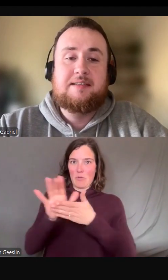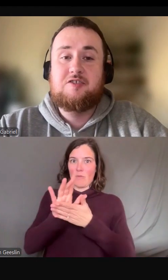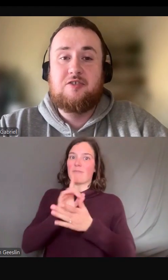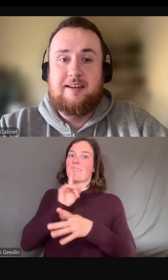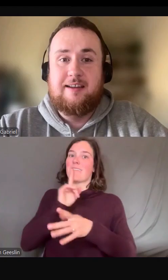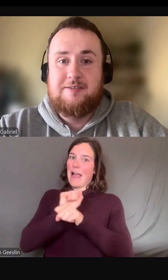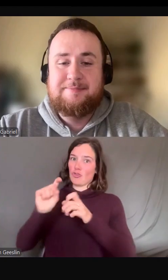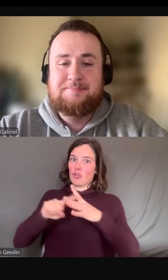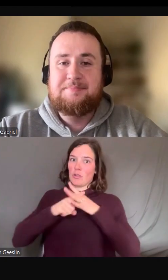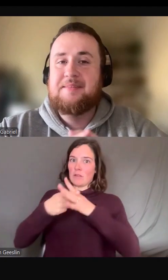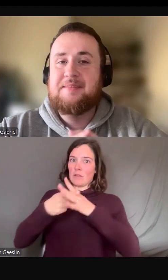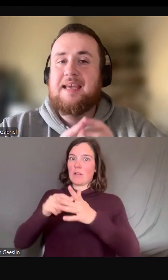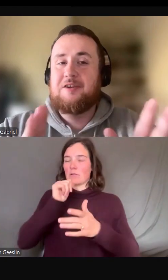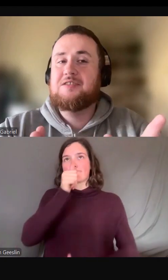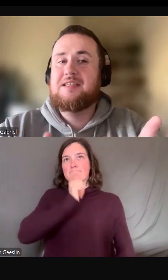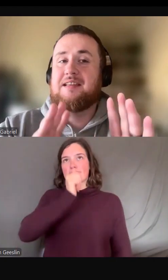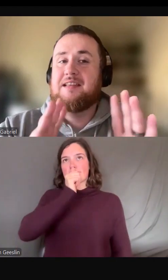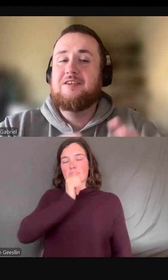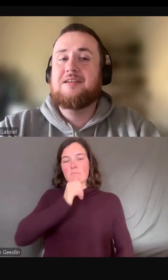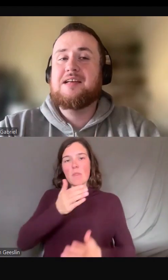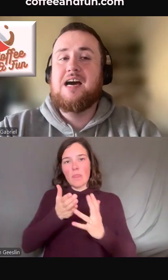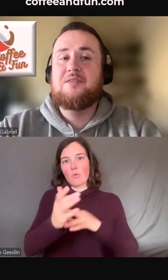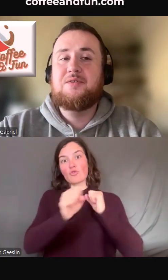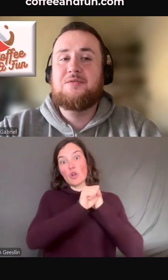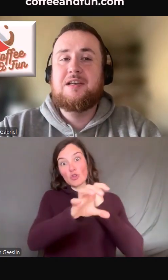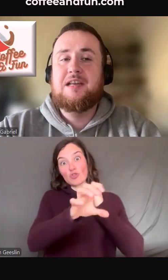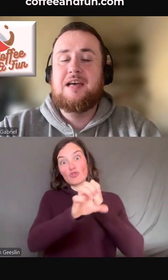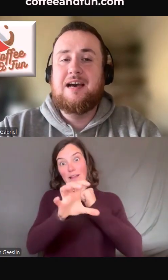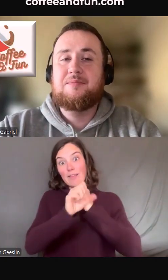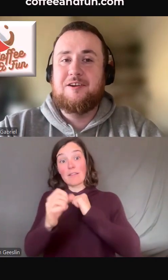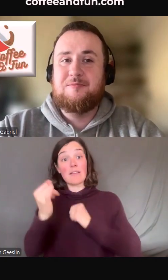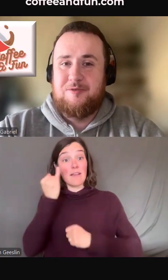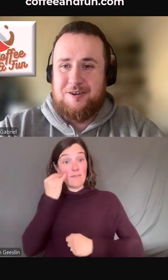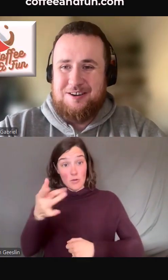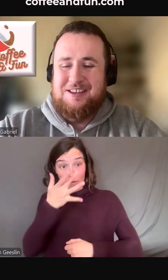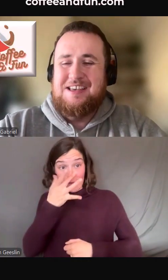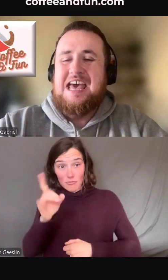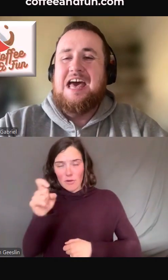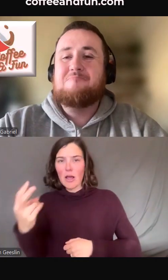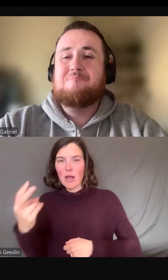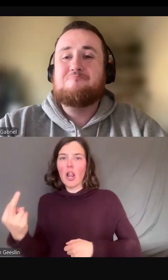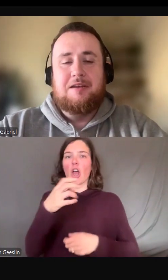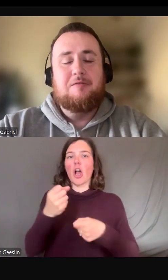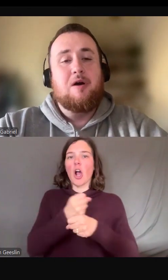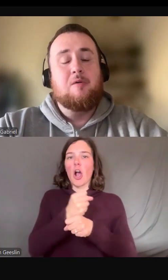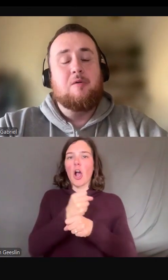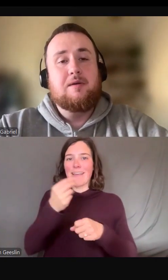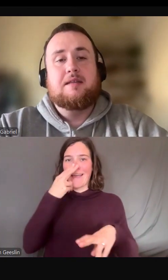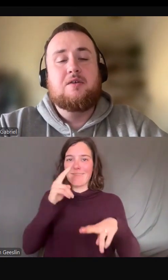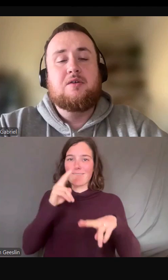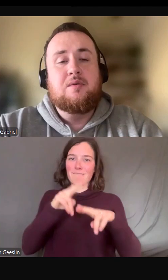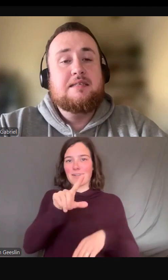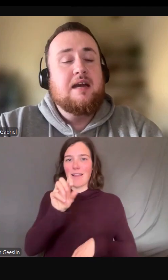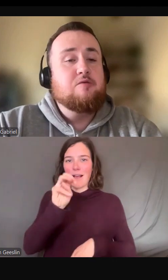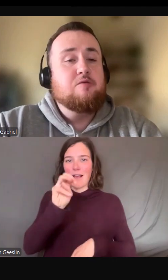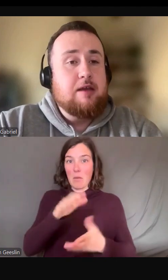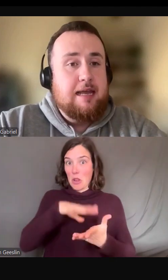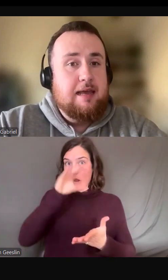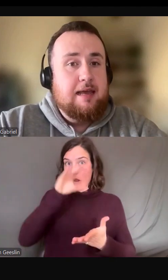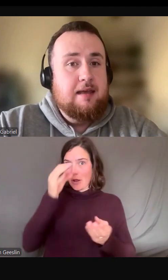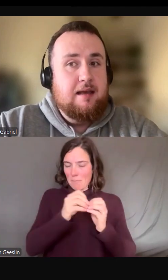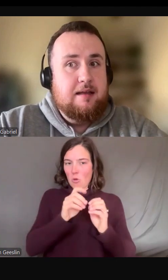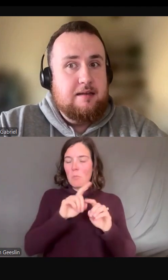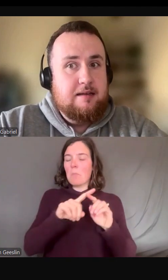minutes of trailers. If you're interested, you can go on to coffeeandfun.com to learn more. But what we want to do is start